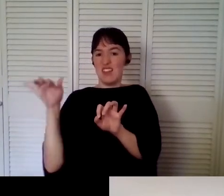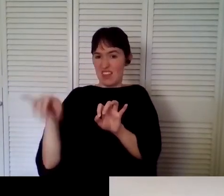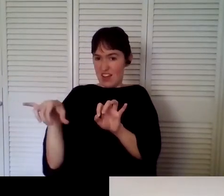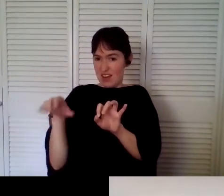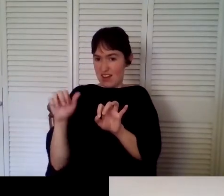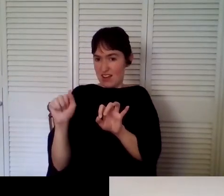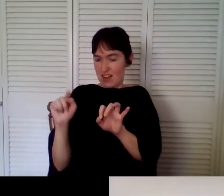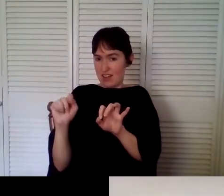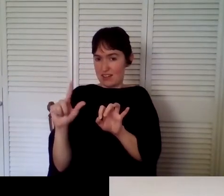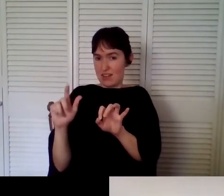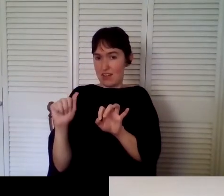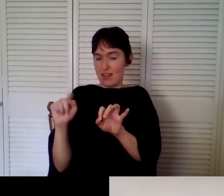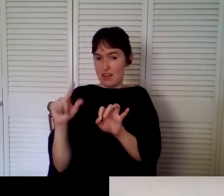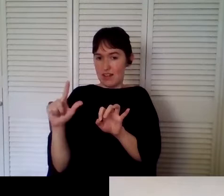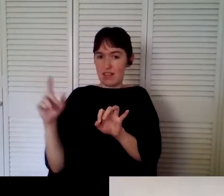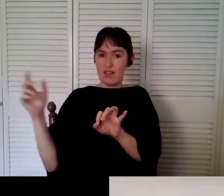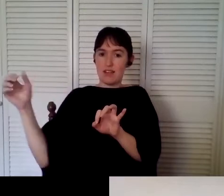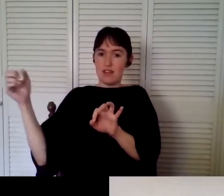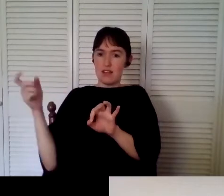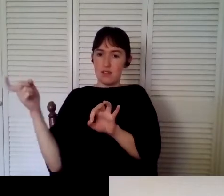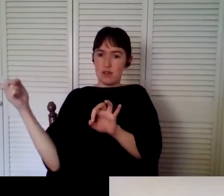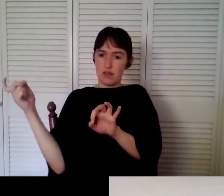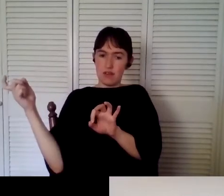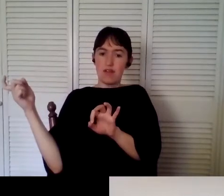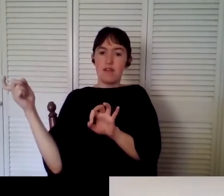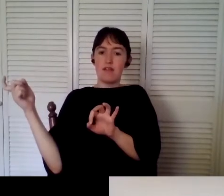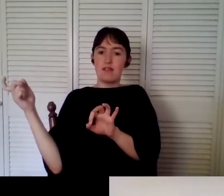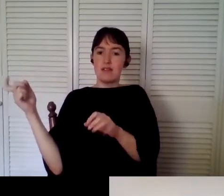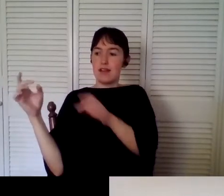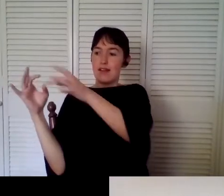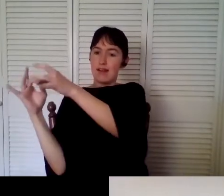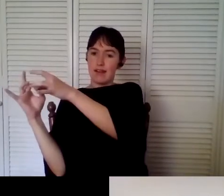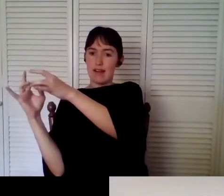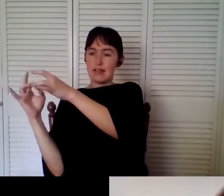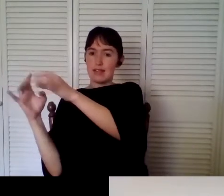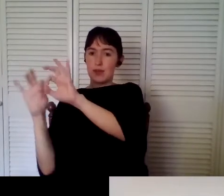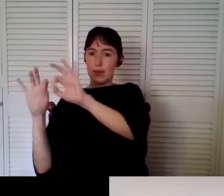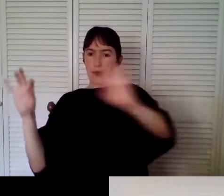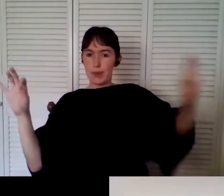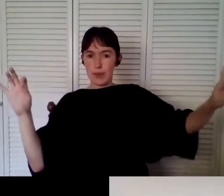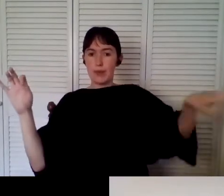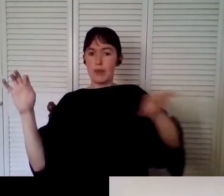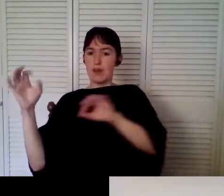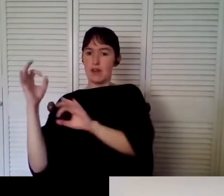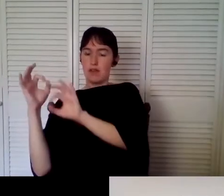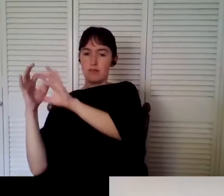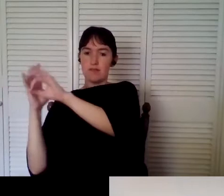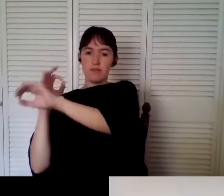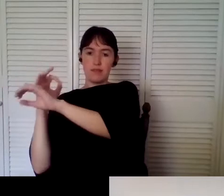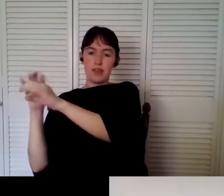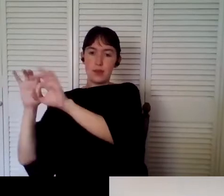end. And the hook of the atlatl connects with a little dimple, a little hole that's in the back of the